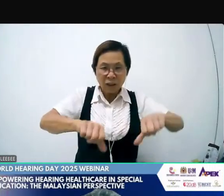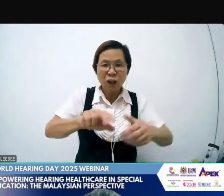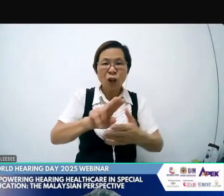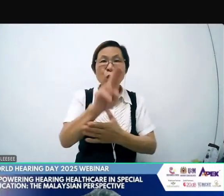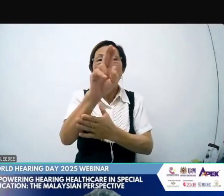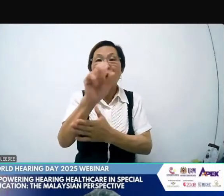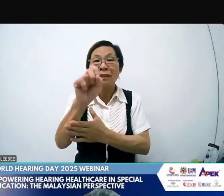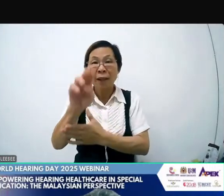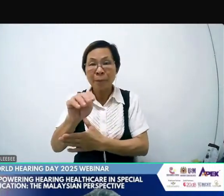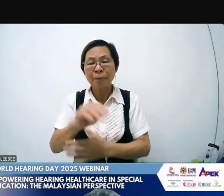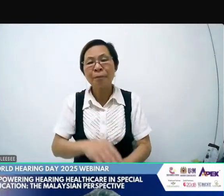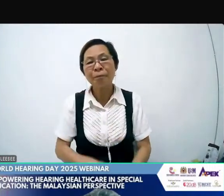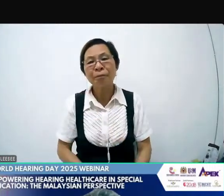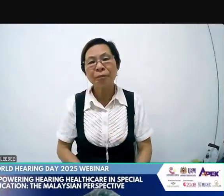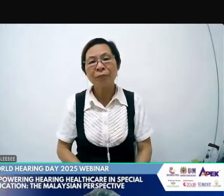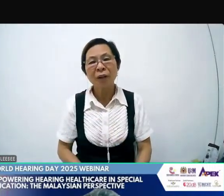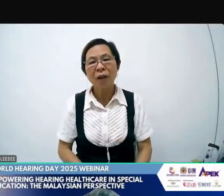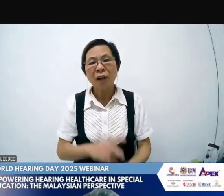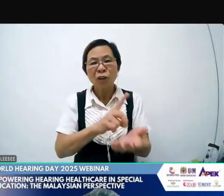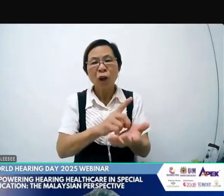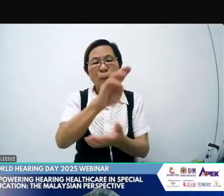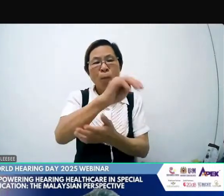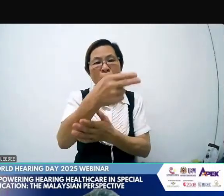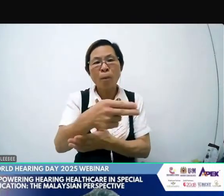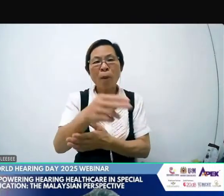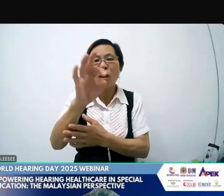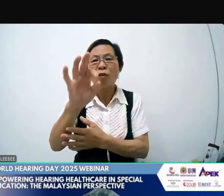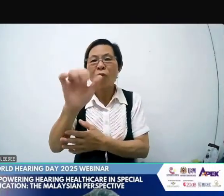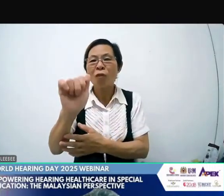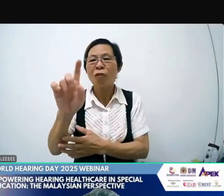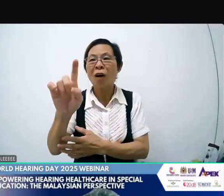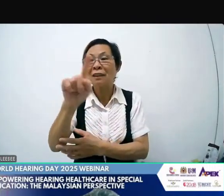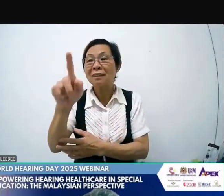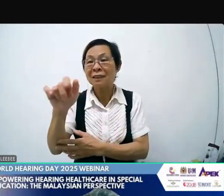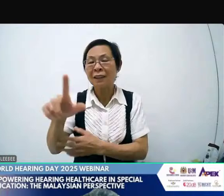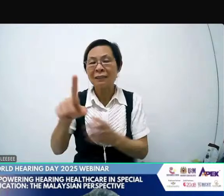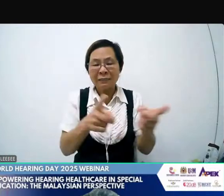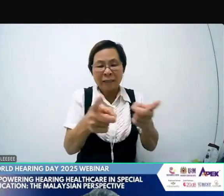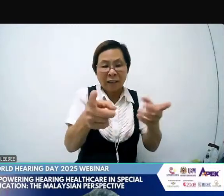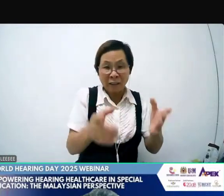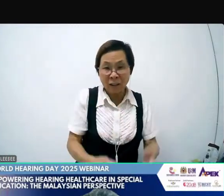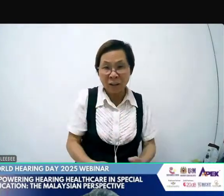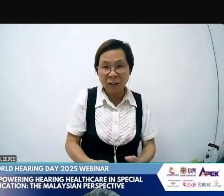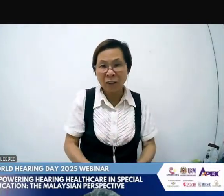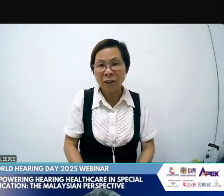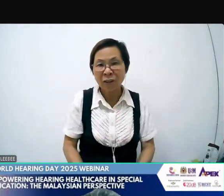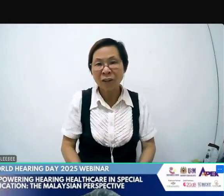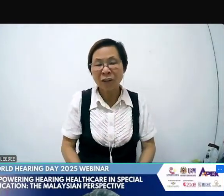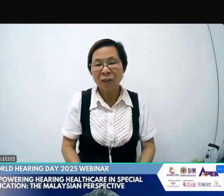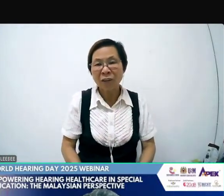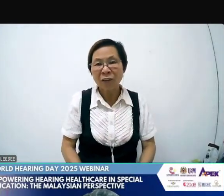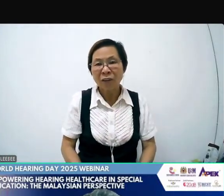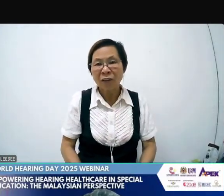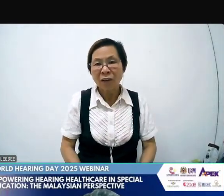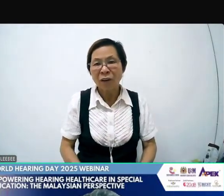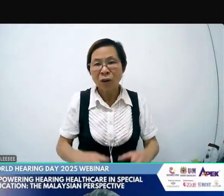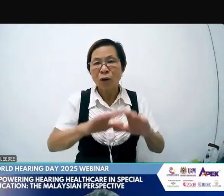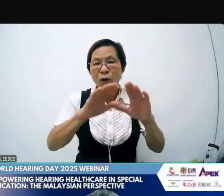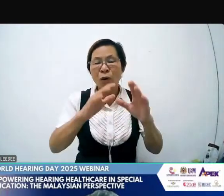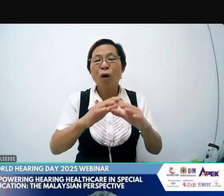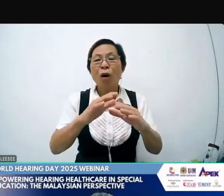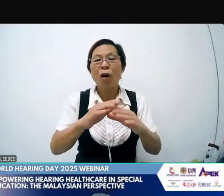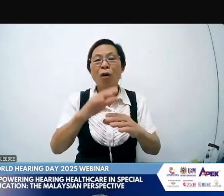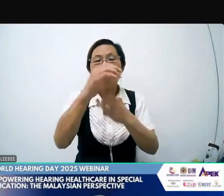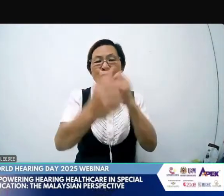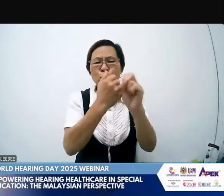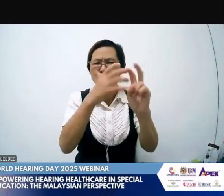Malaysia, Dr. Muhammad Fazil Nur Rashid, Director of World Hearing Day 2025, Committee members of the World